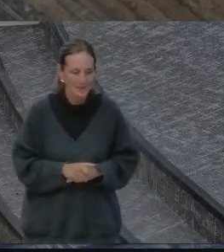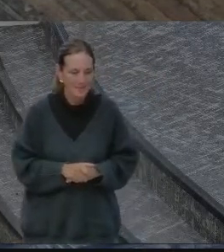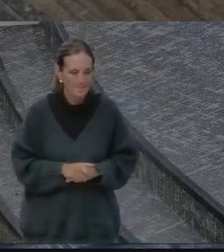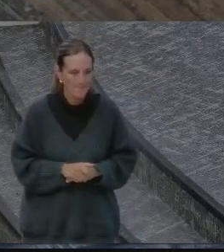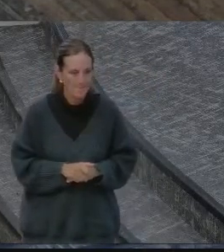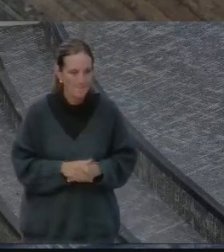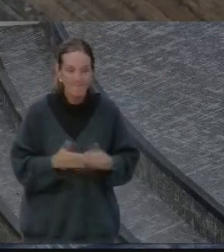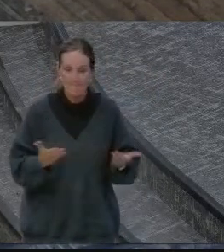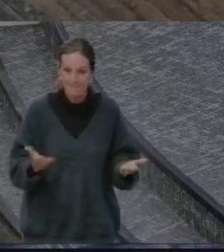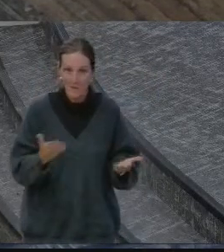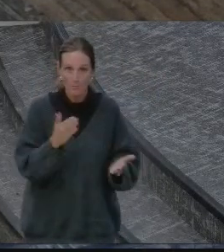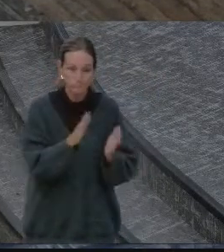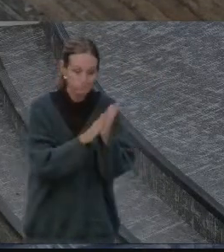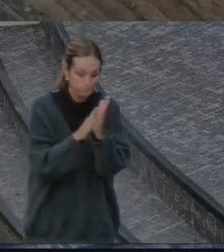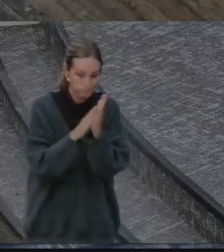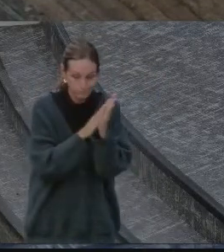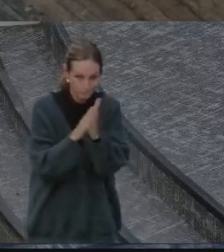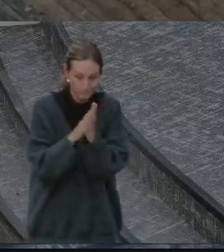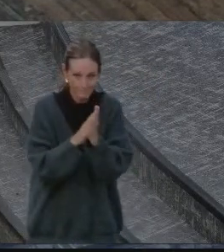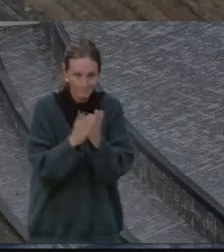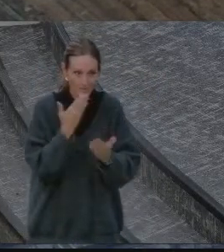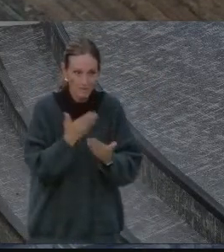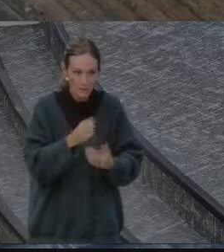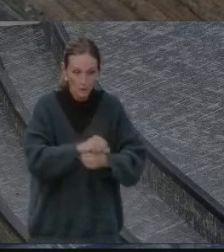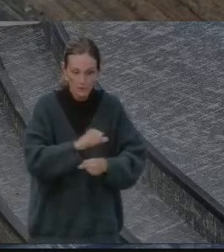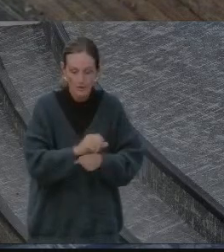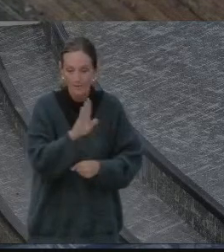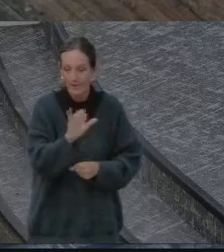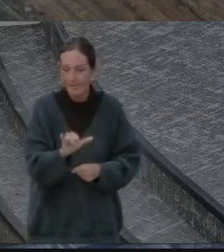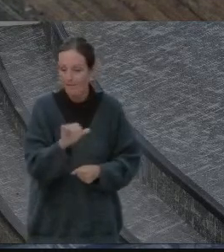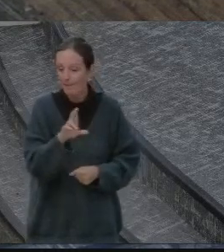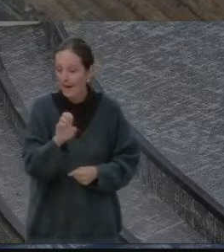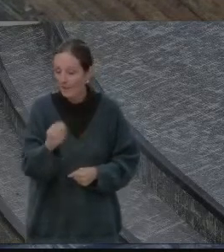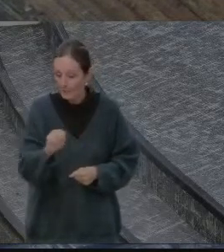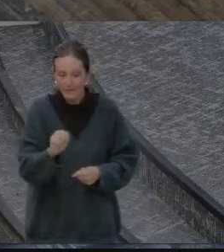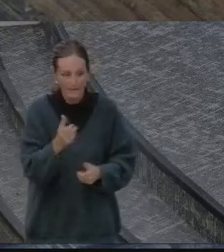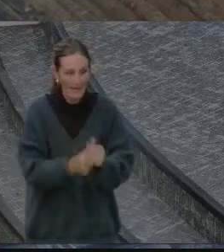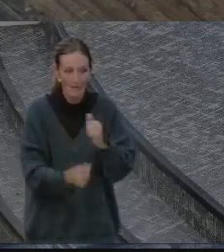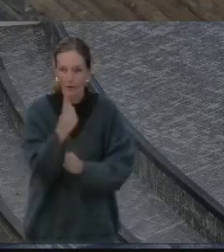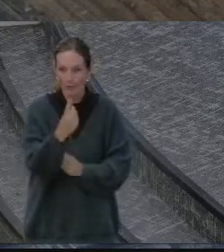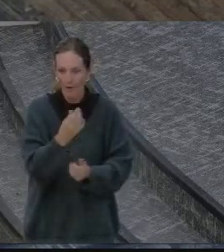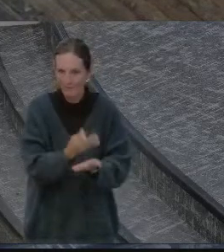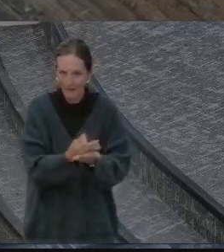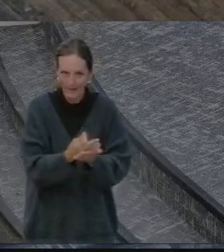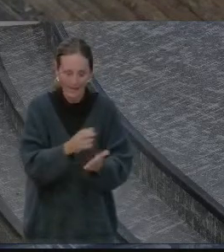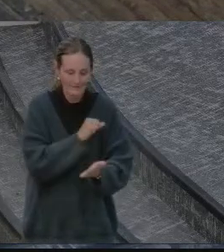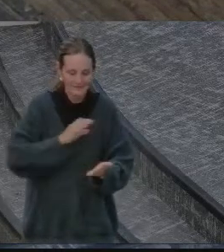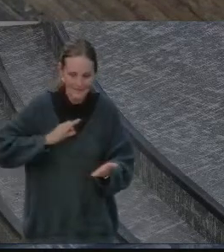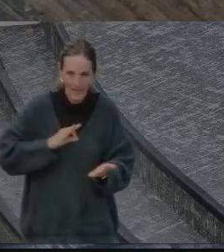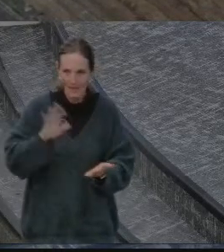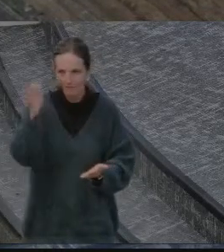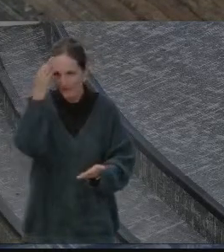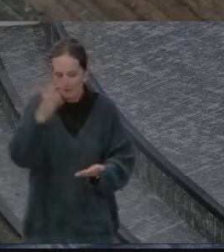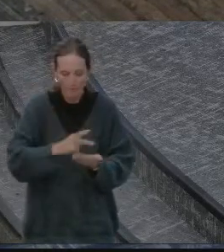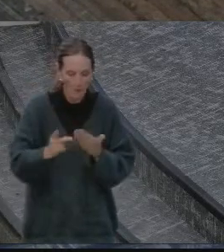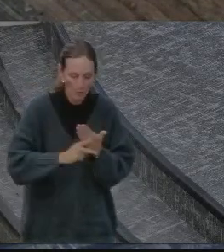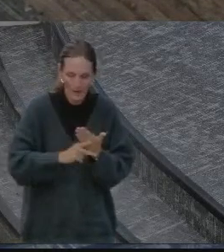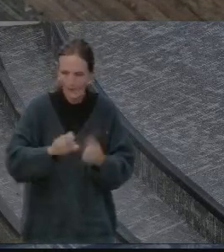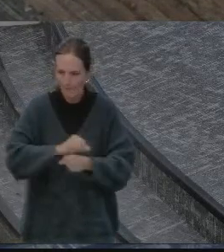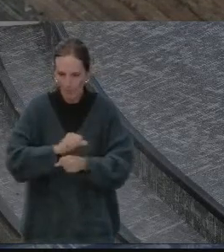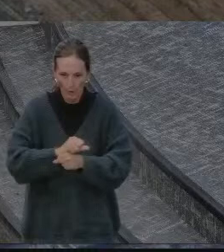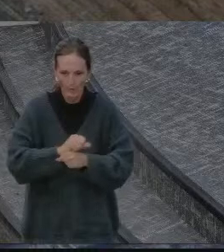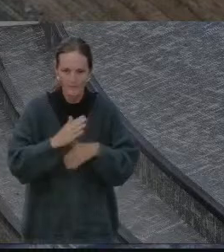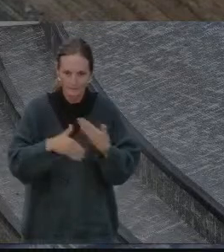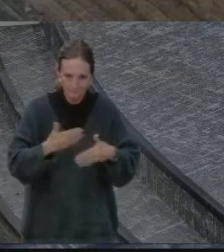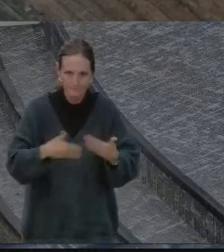So great job to Byron and everyone in their finance staff and the federal programs work that's done. And